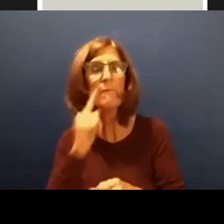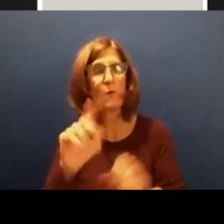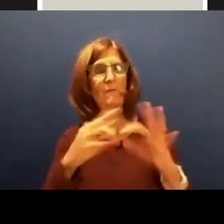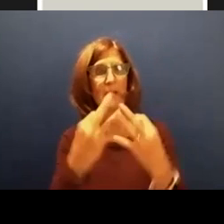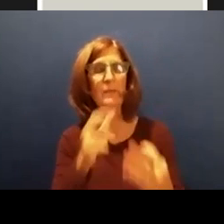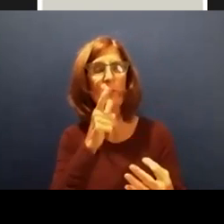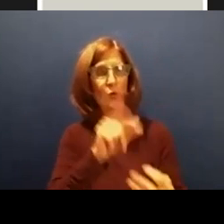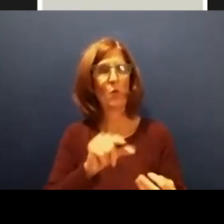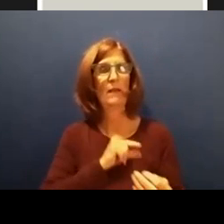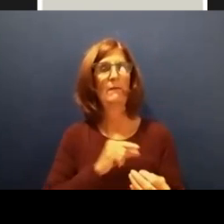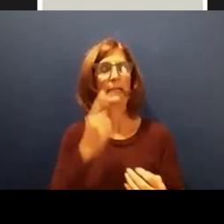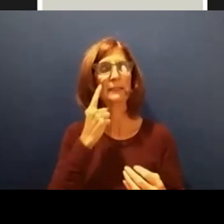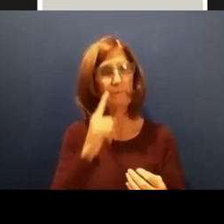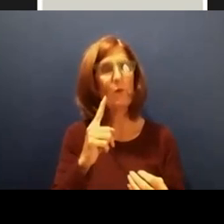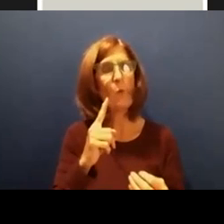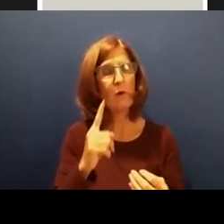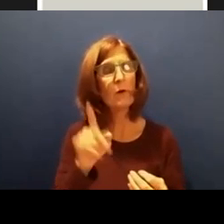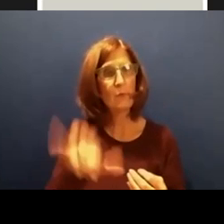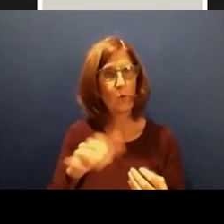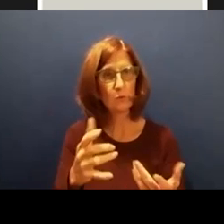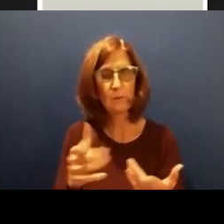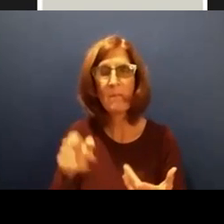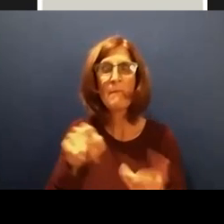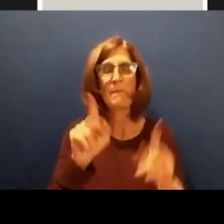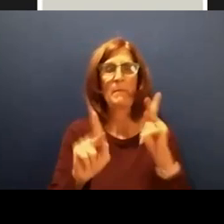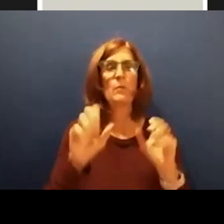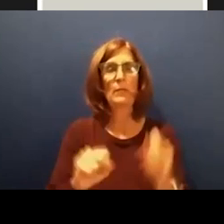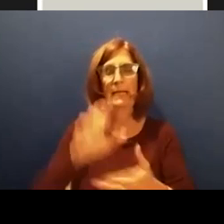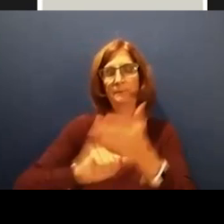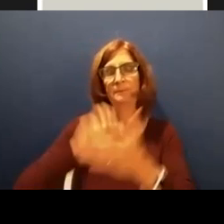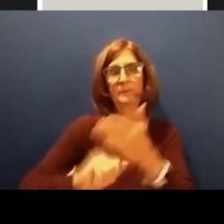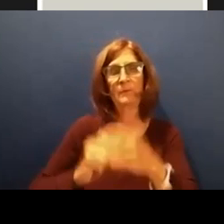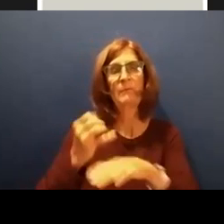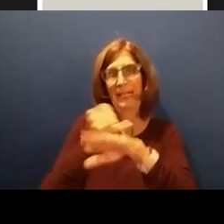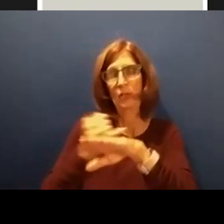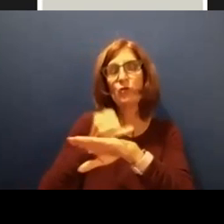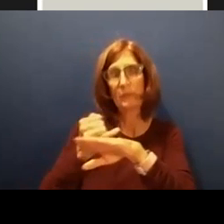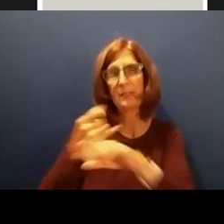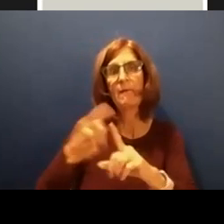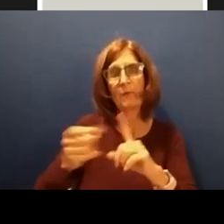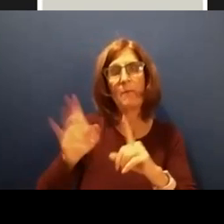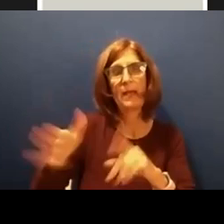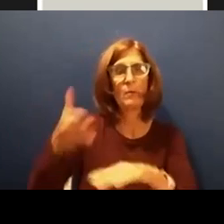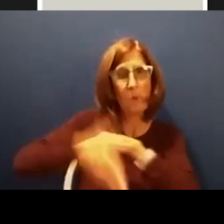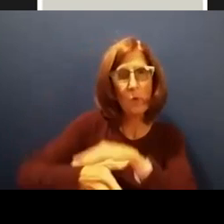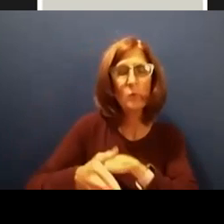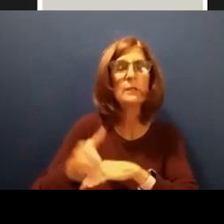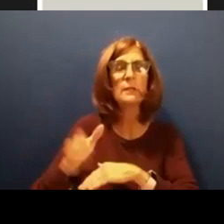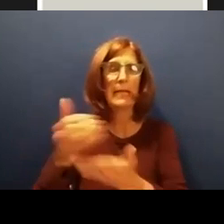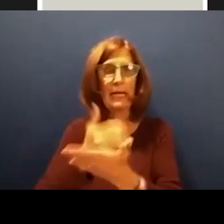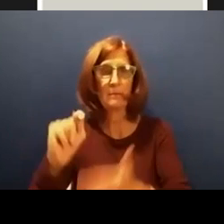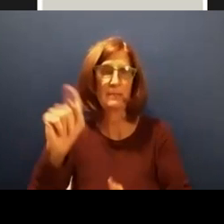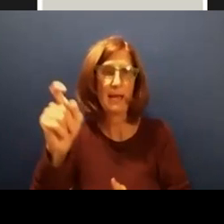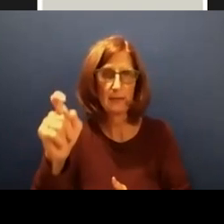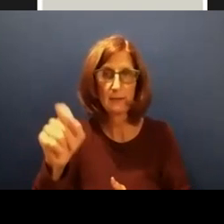IRS code allows the purchasers of these bonds to deduct the interest income from the federal gross income taxes. As a result,